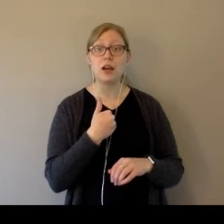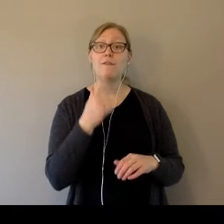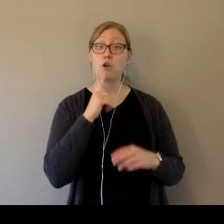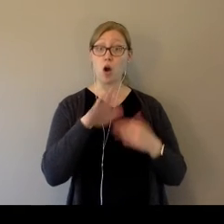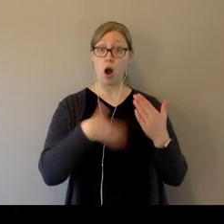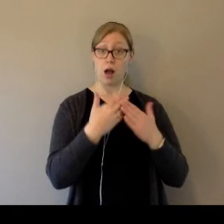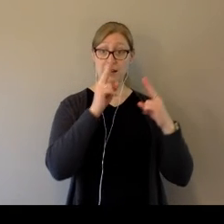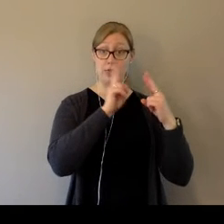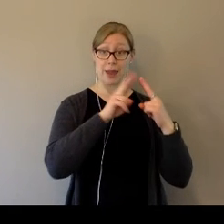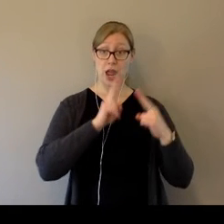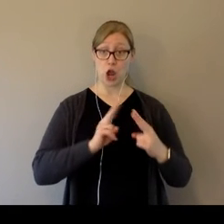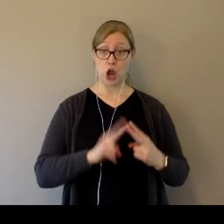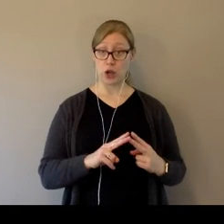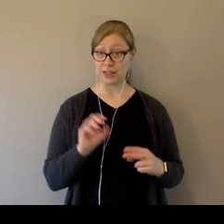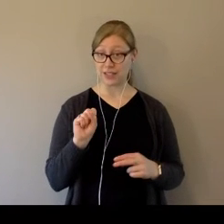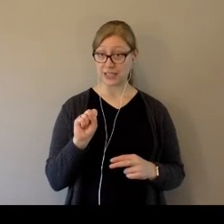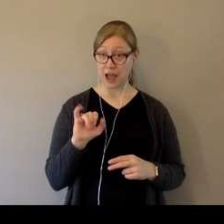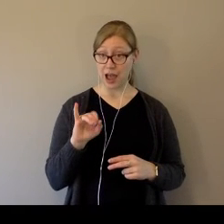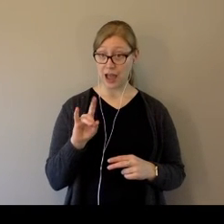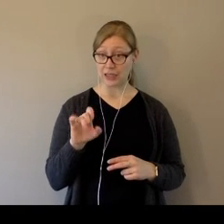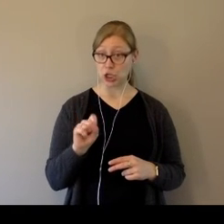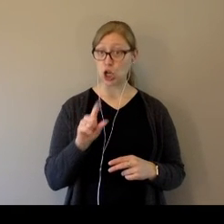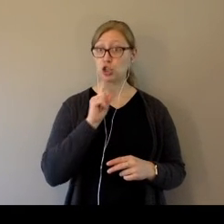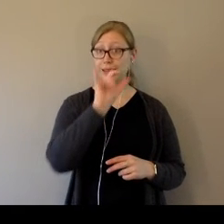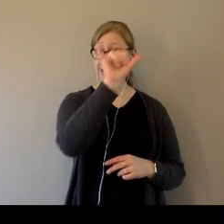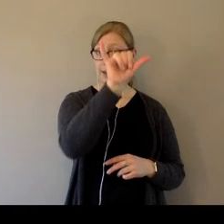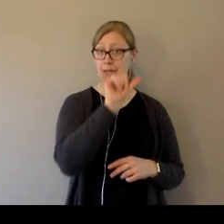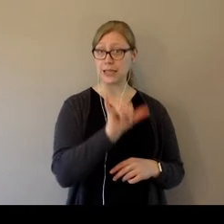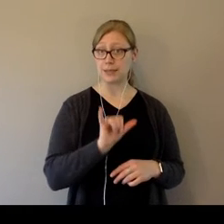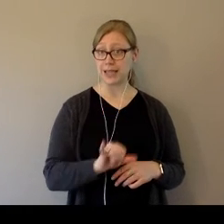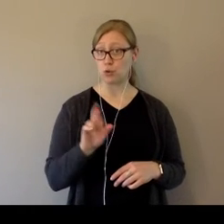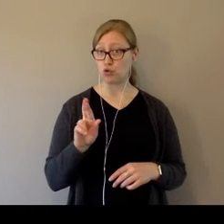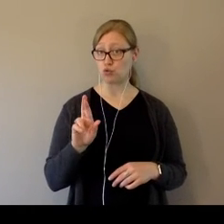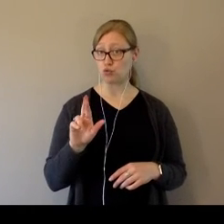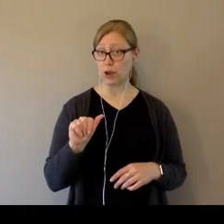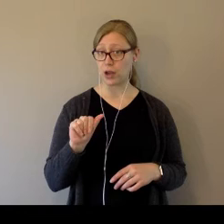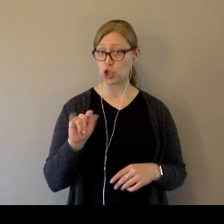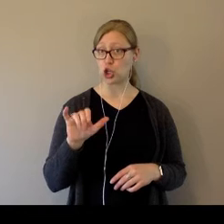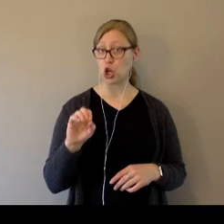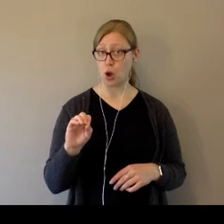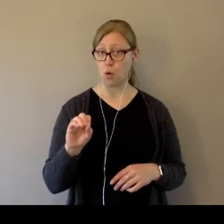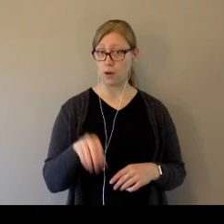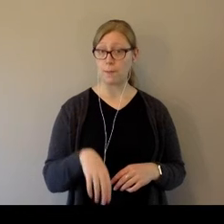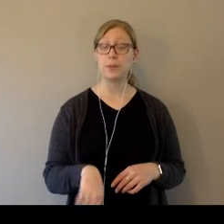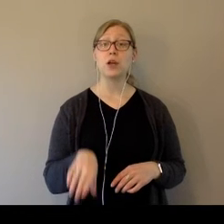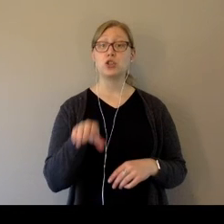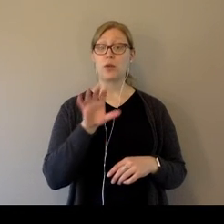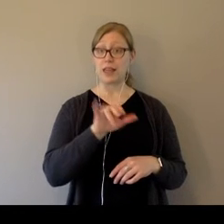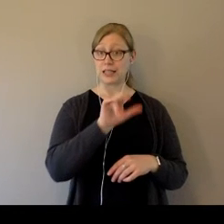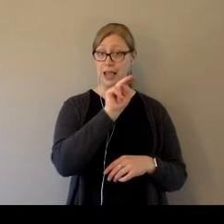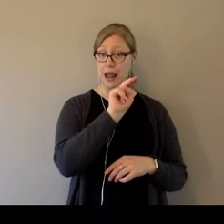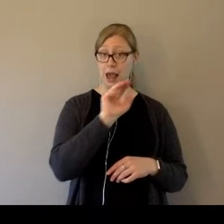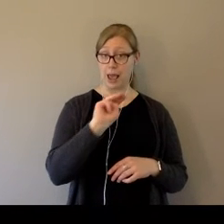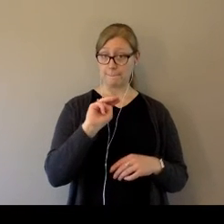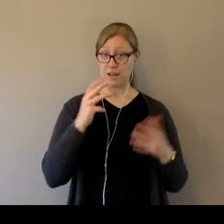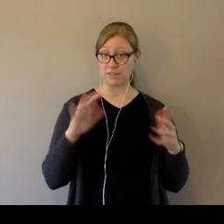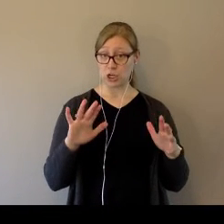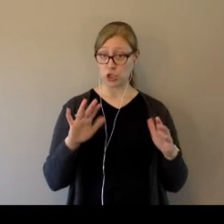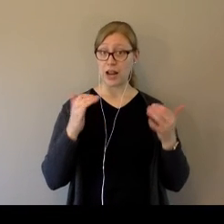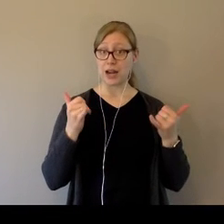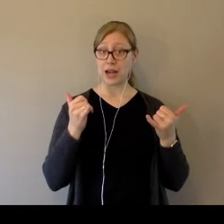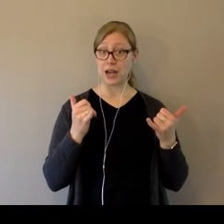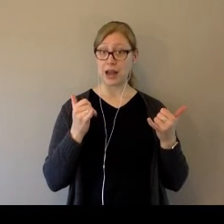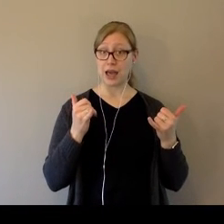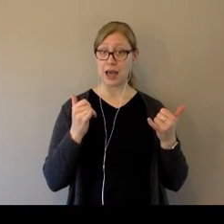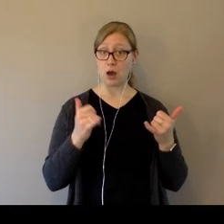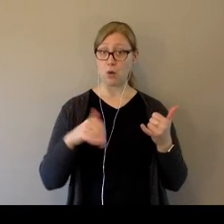let's continue on. So here I have, I did NM, let's do MP. So I'm going green to blue